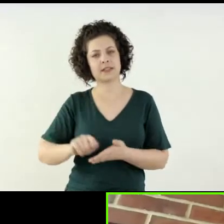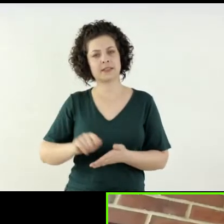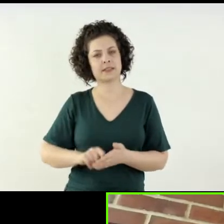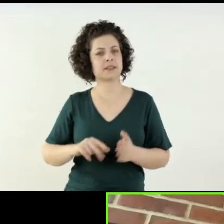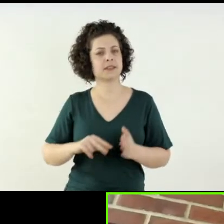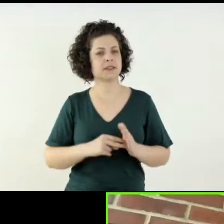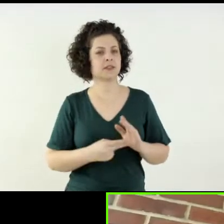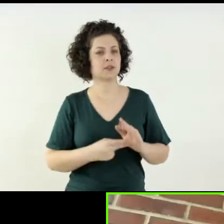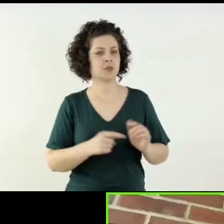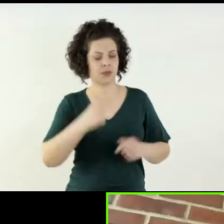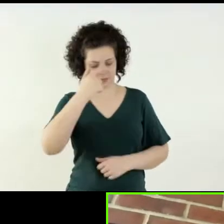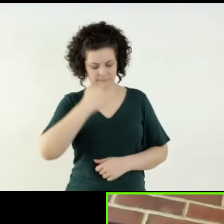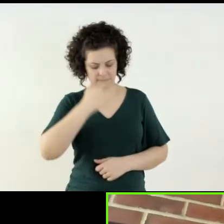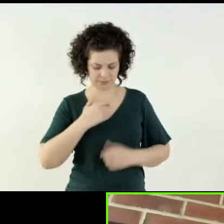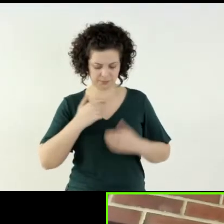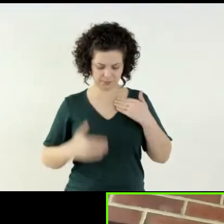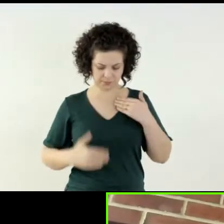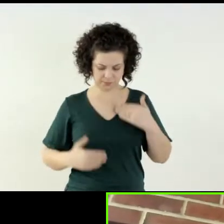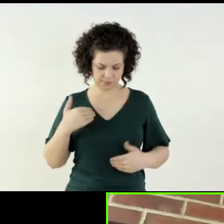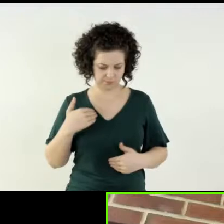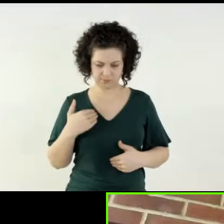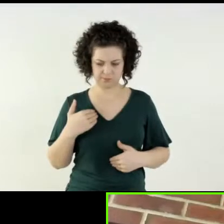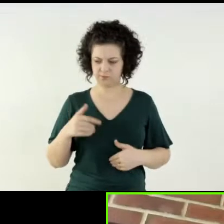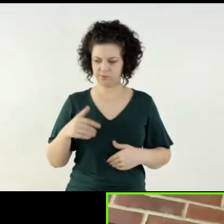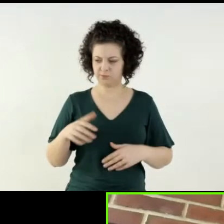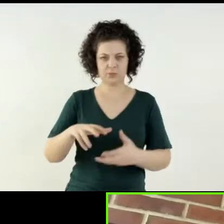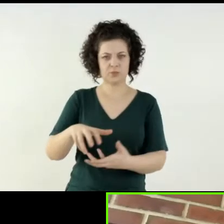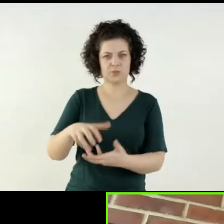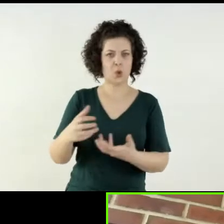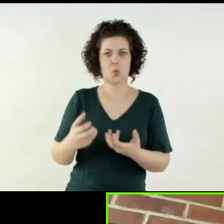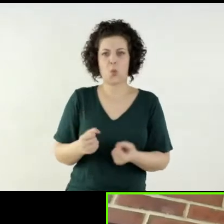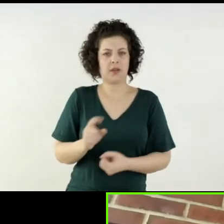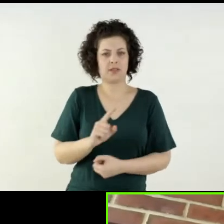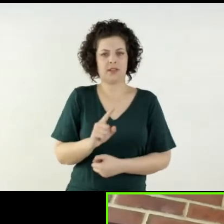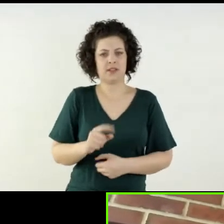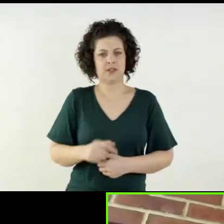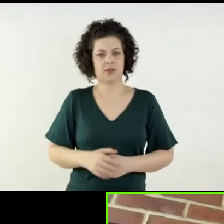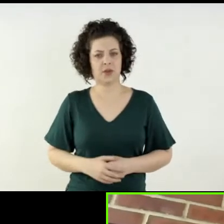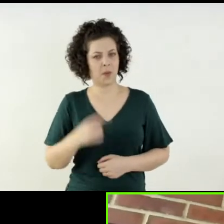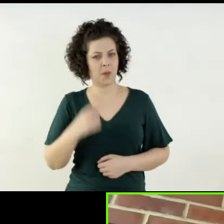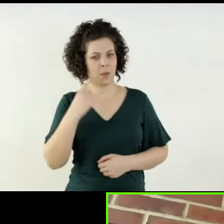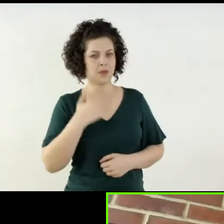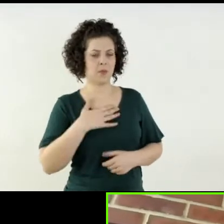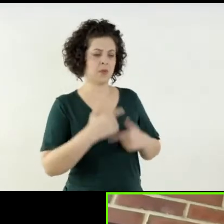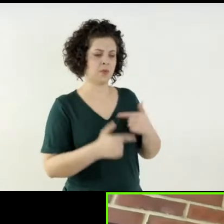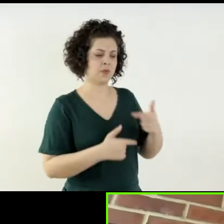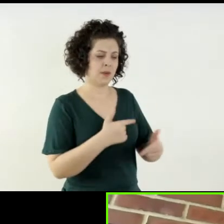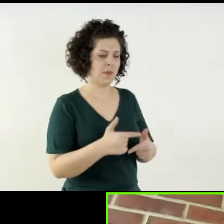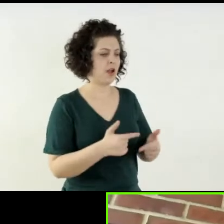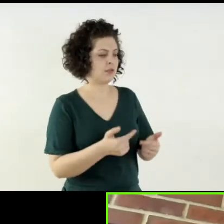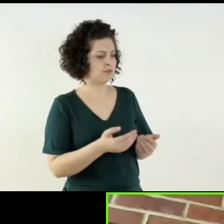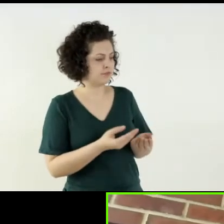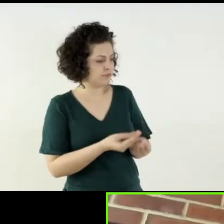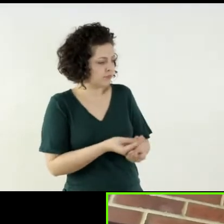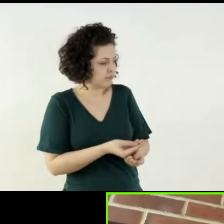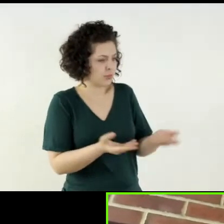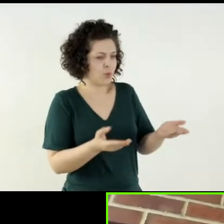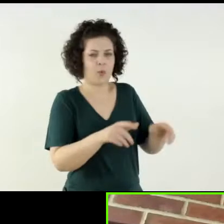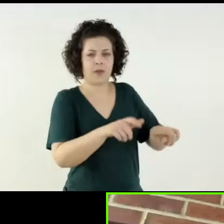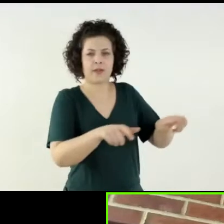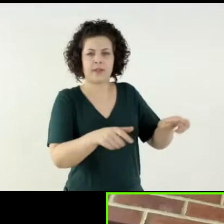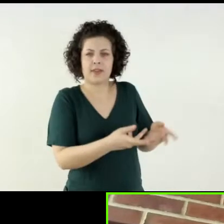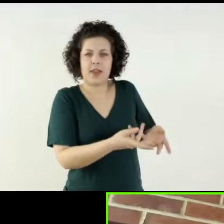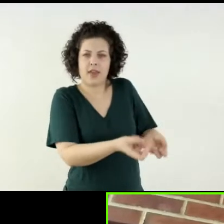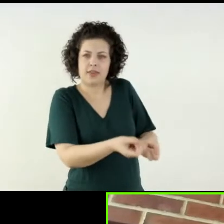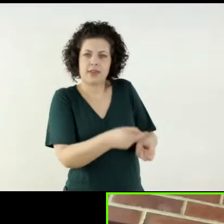that often as I'm making my work in terms of whom it is for. So in that sense, and I can use the example of my birth, the